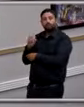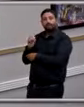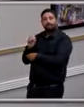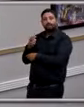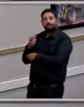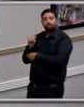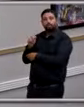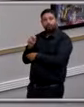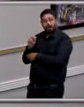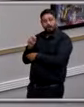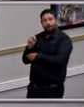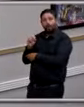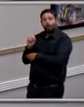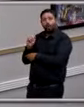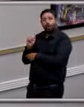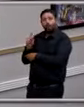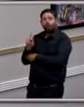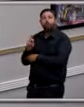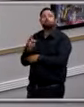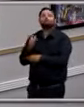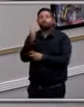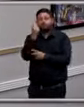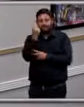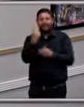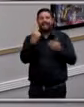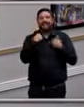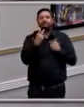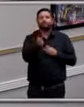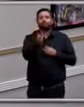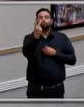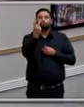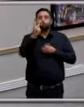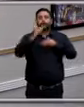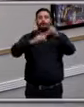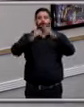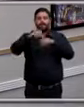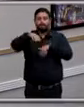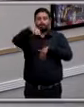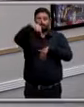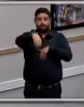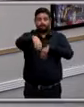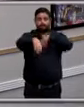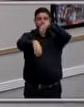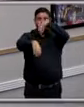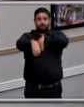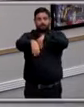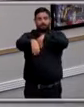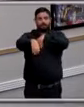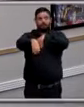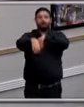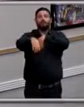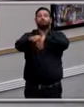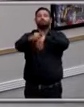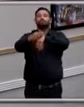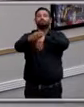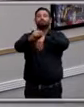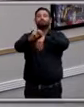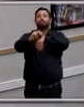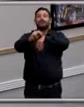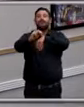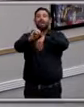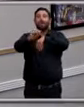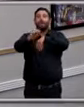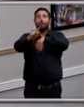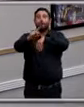is 2 buildings that are basically back to back, and the front of it is Shin Oak, and